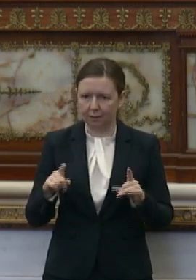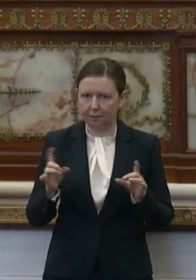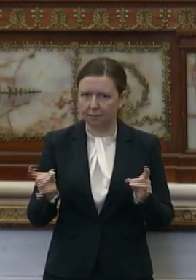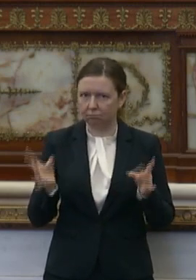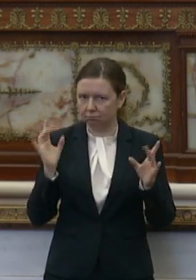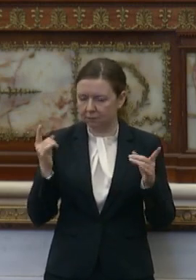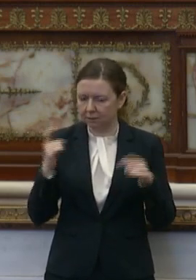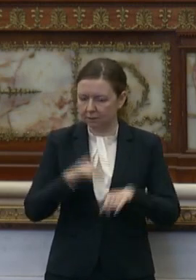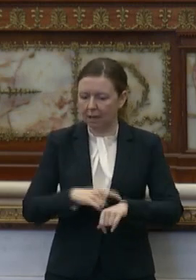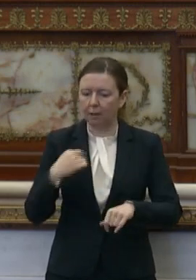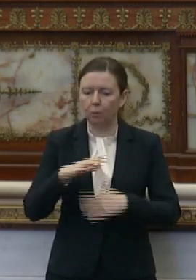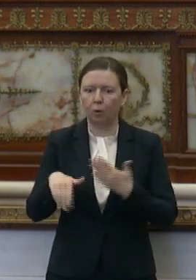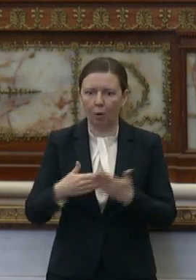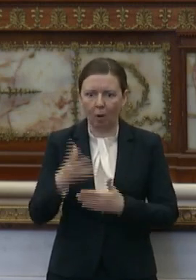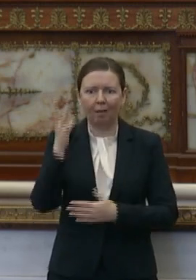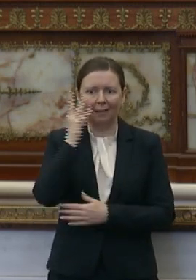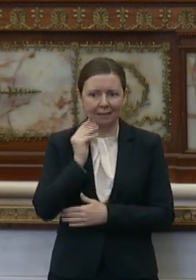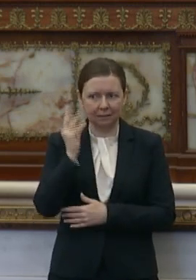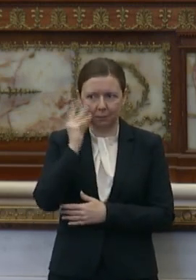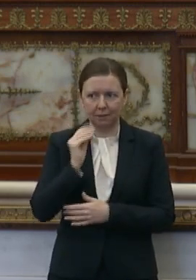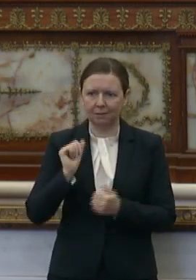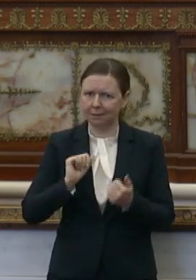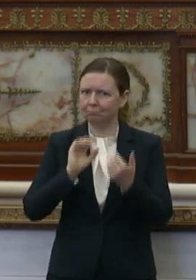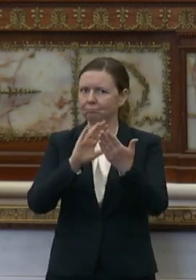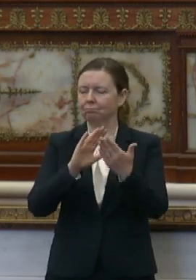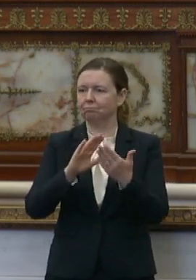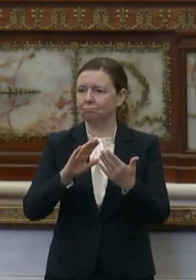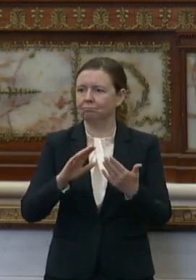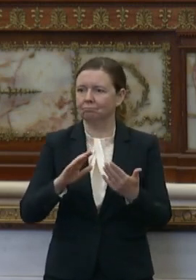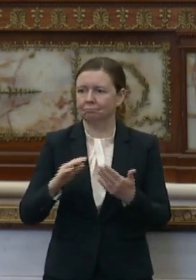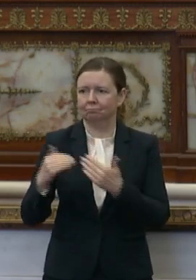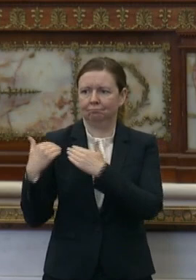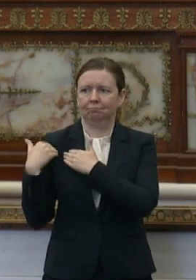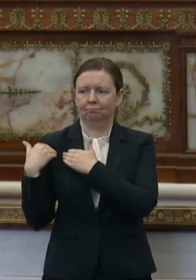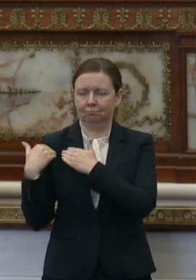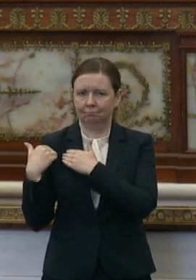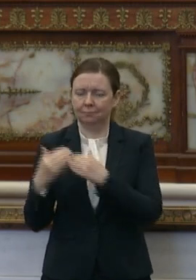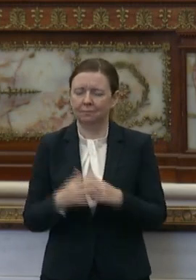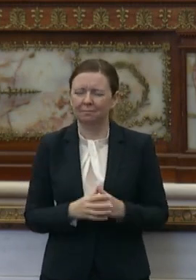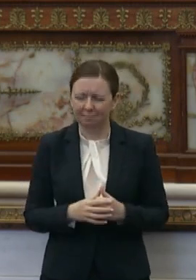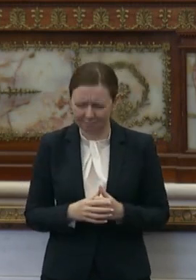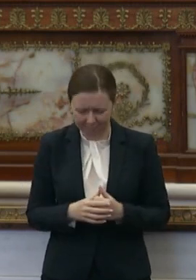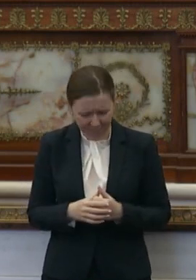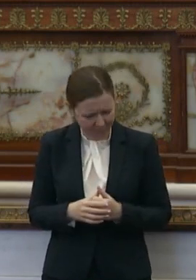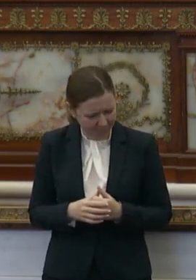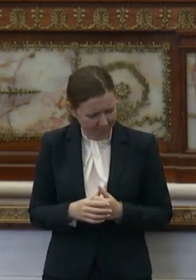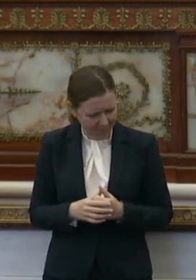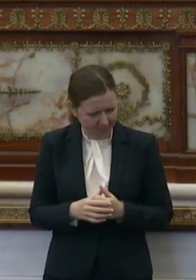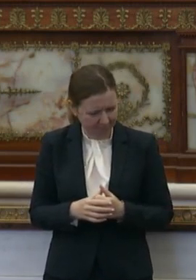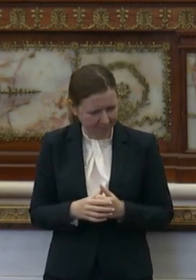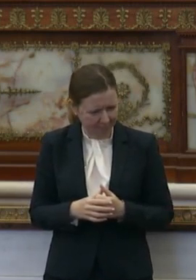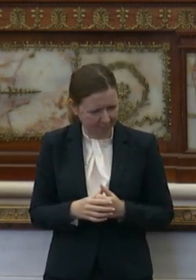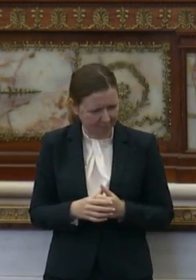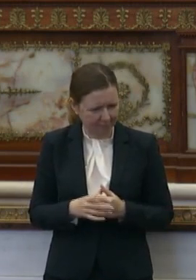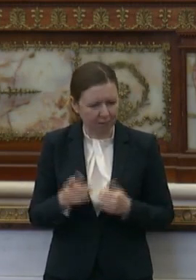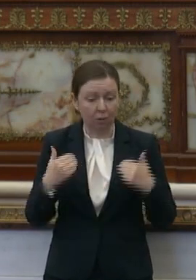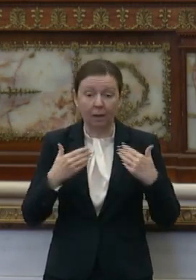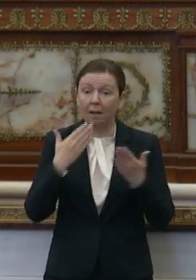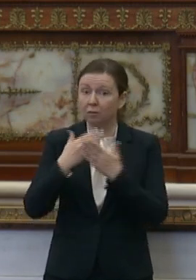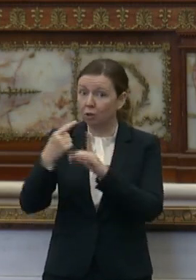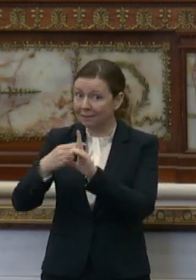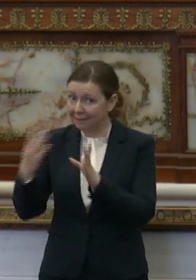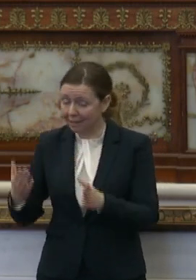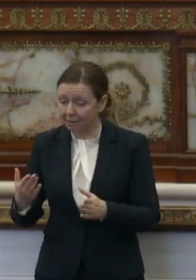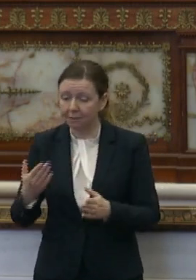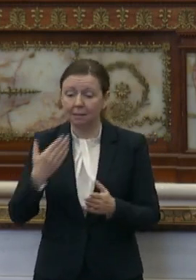times that we all are going through hardships. tenants as well as landlords. You have good tenants,